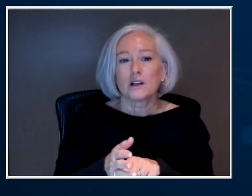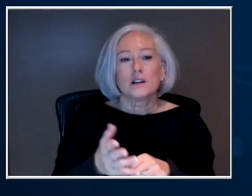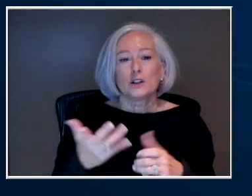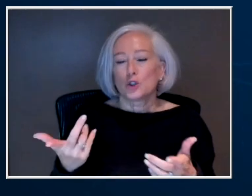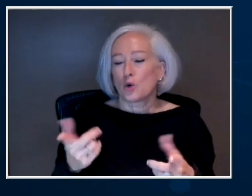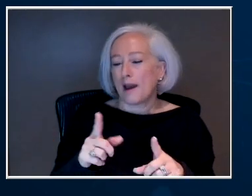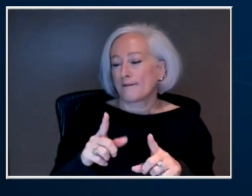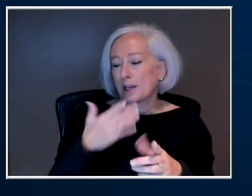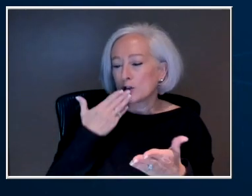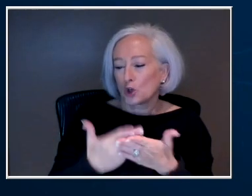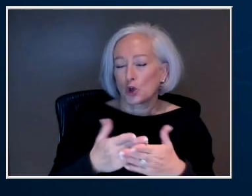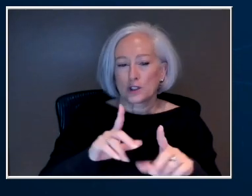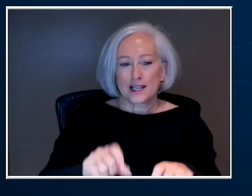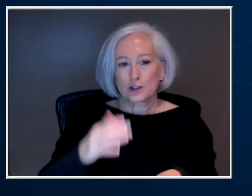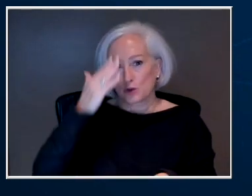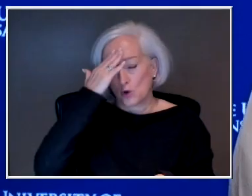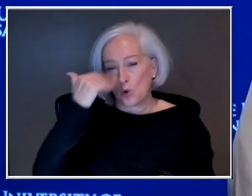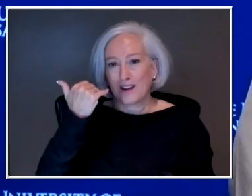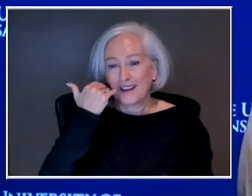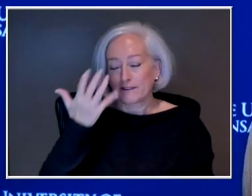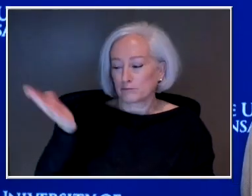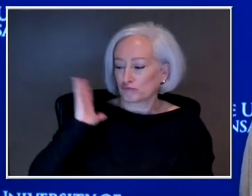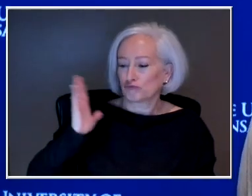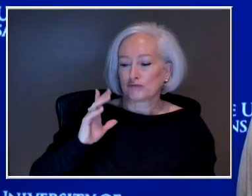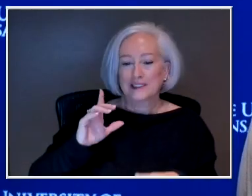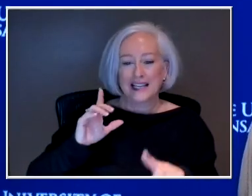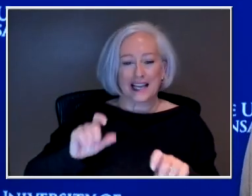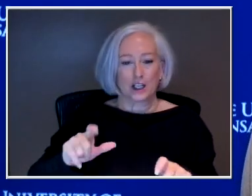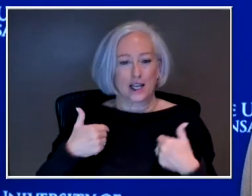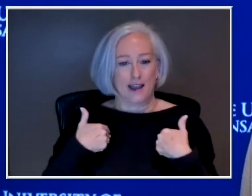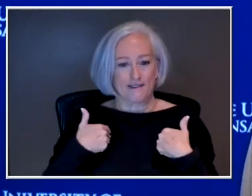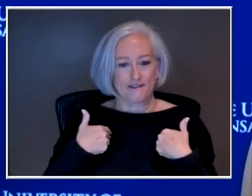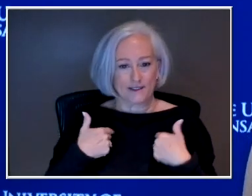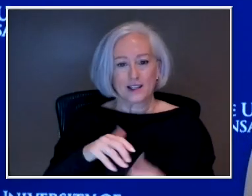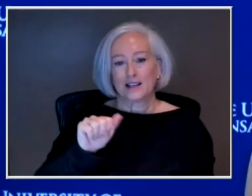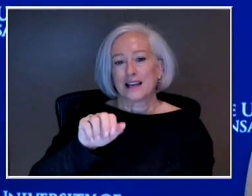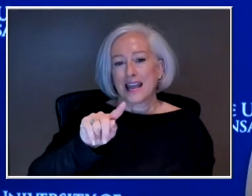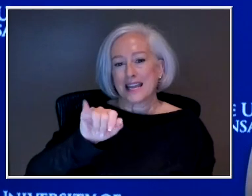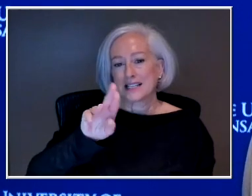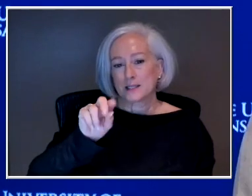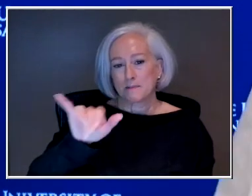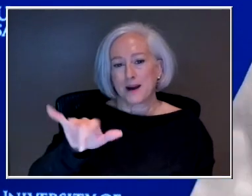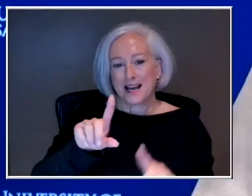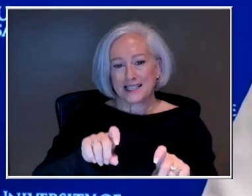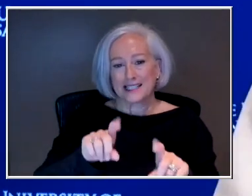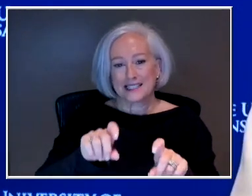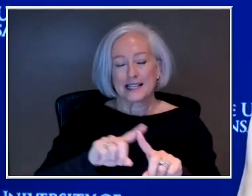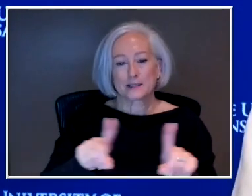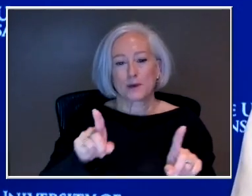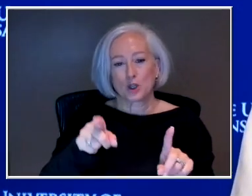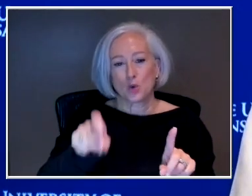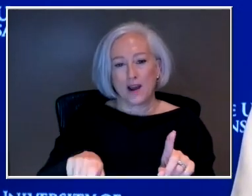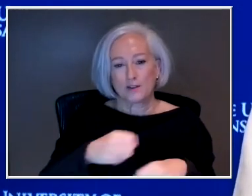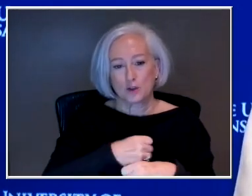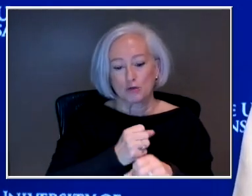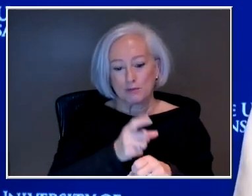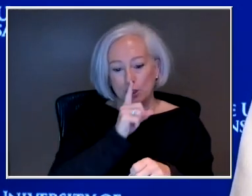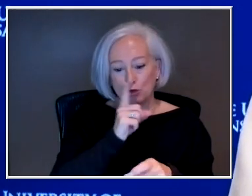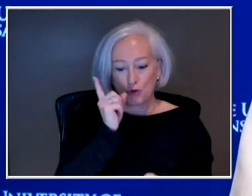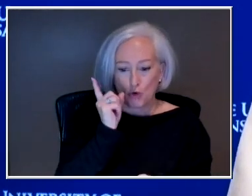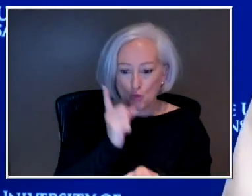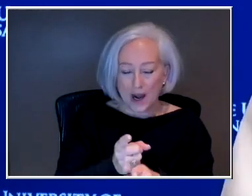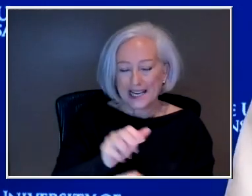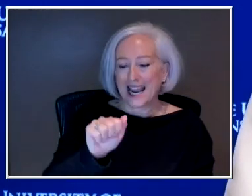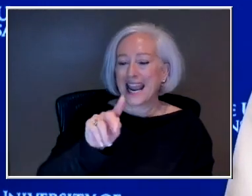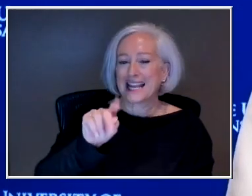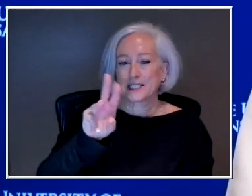had COVID? Yeah, there is a reliable test. It's an antibody test, but you have to make sure that it's the correct antibody test. So